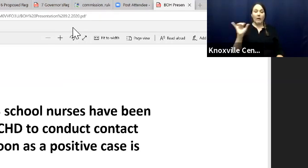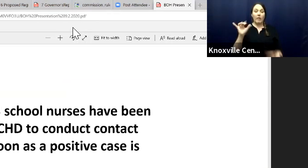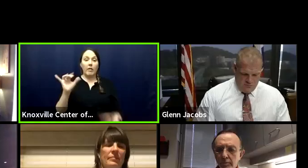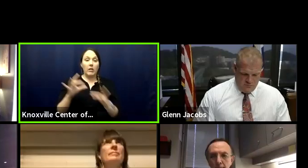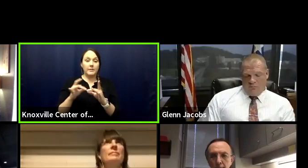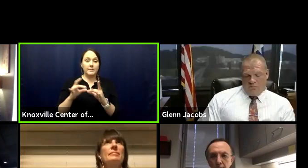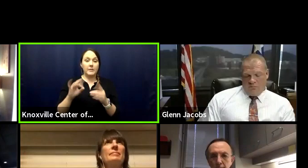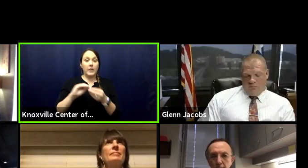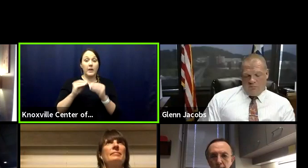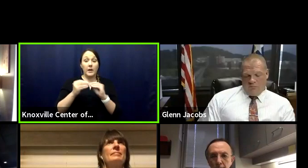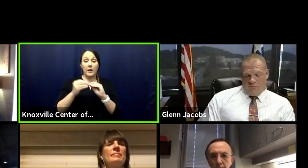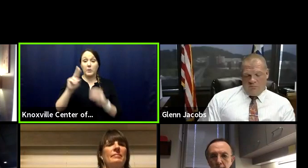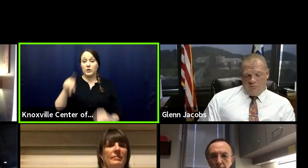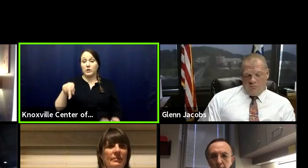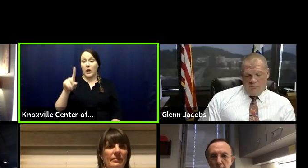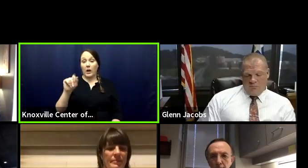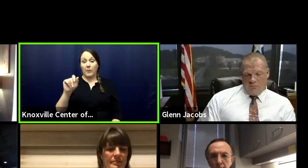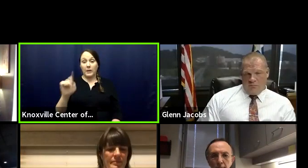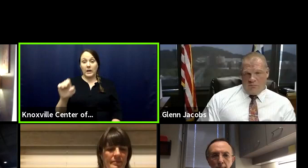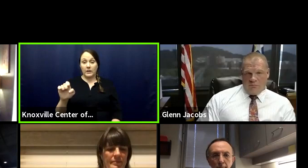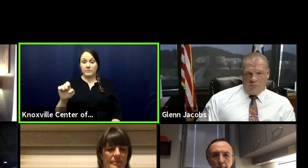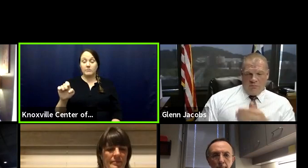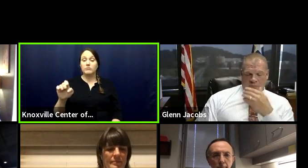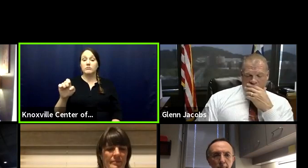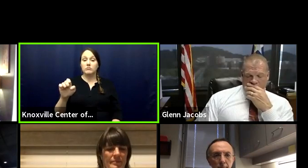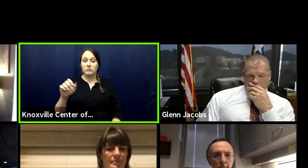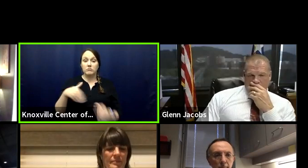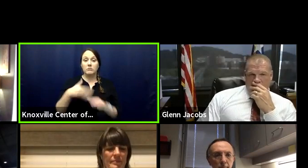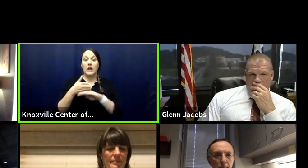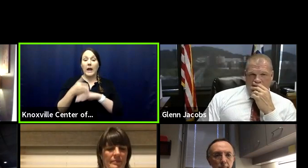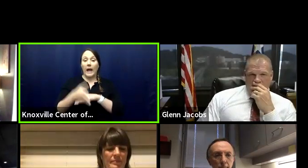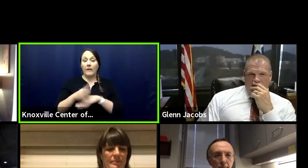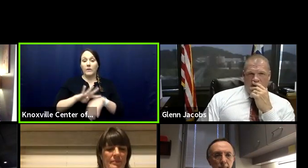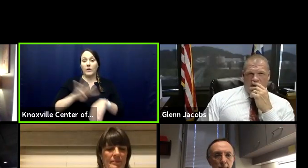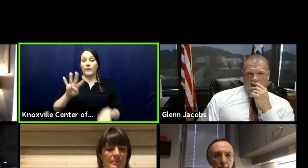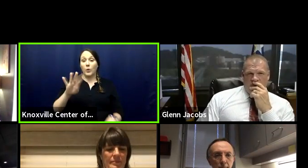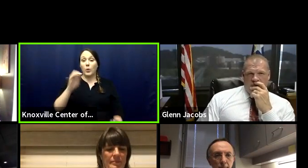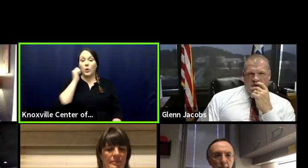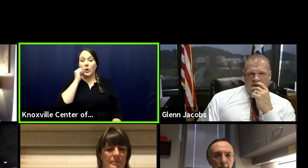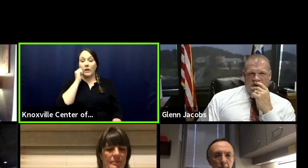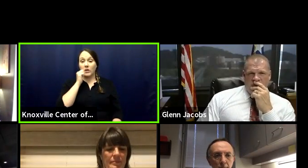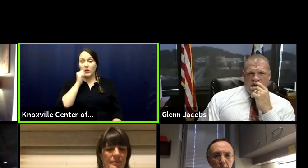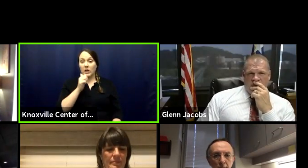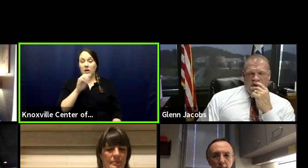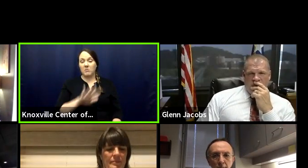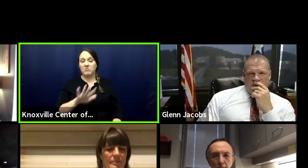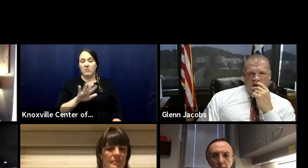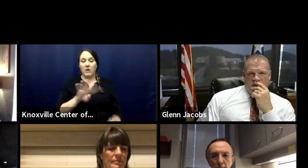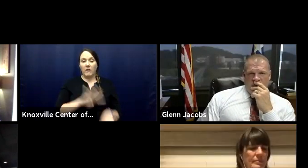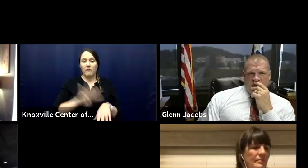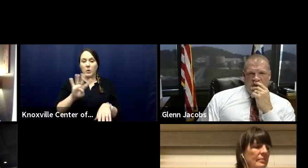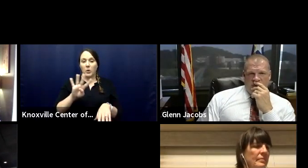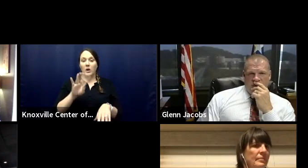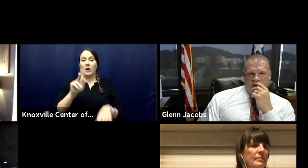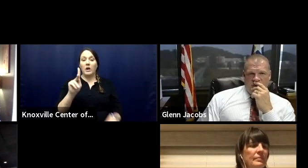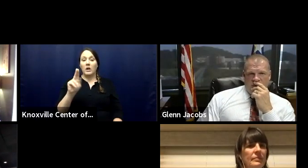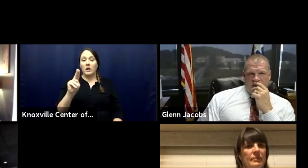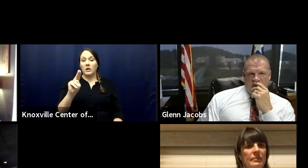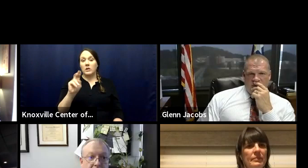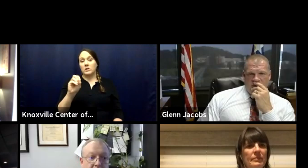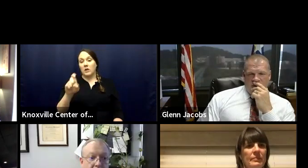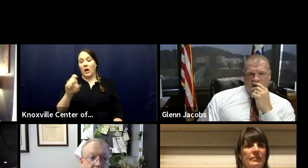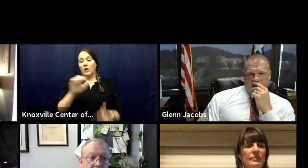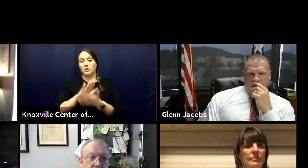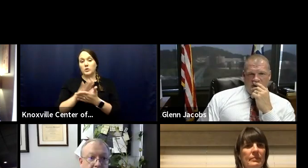the numbers are updated after 4 every day, probably at 4. And so you can go to knoxschools.org/COVID